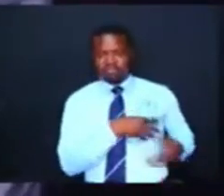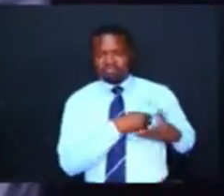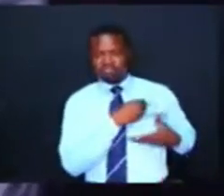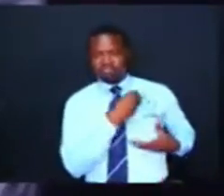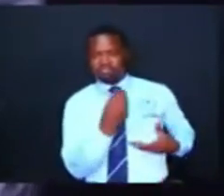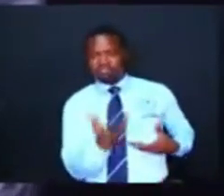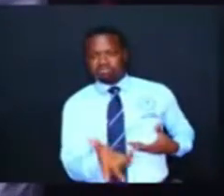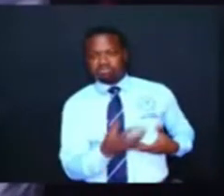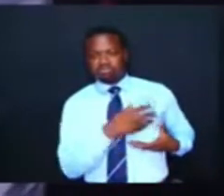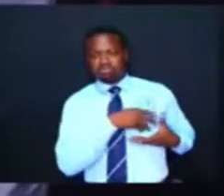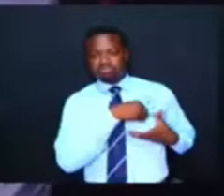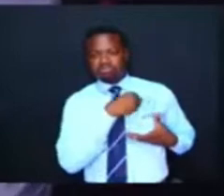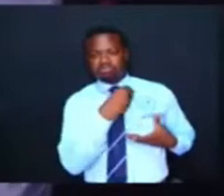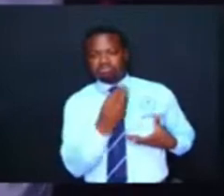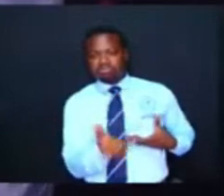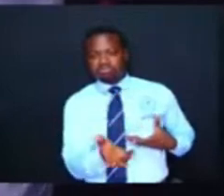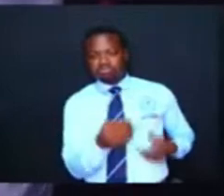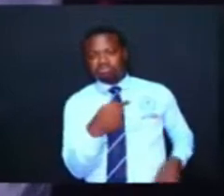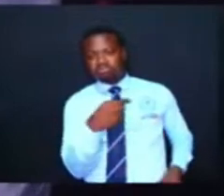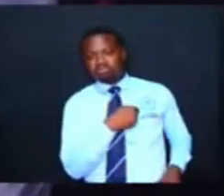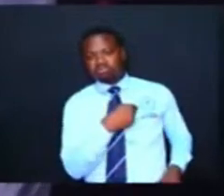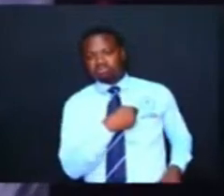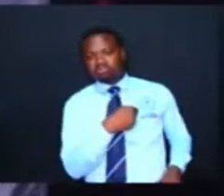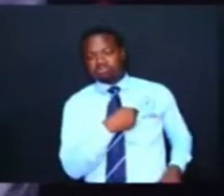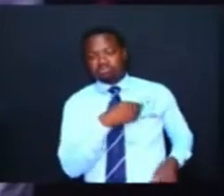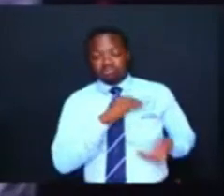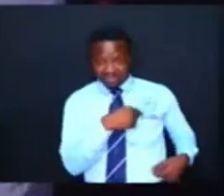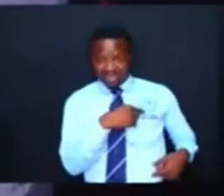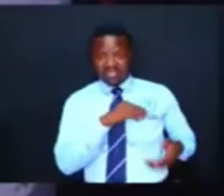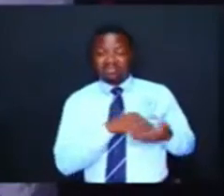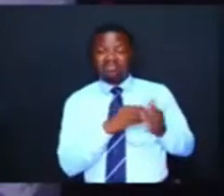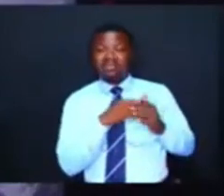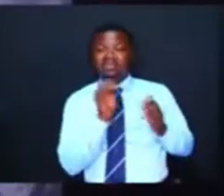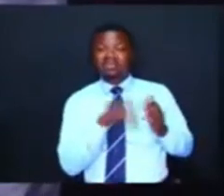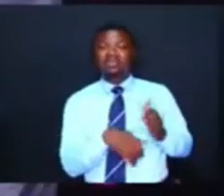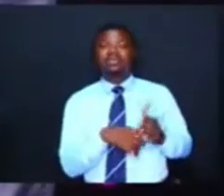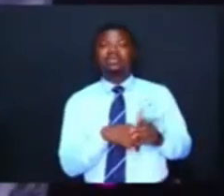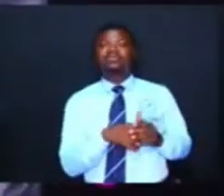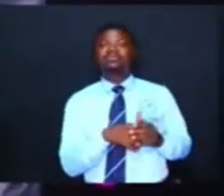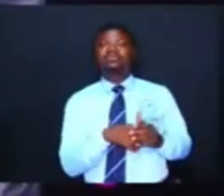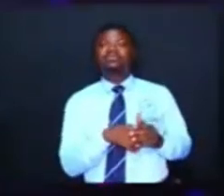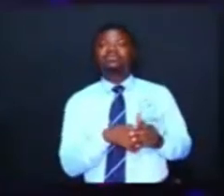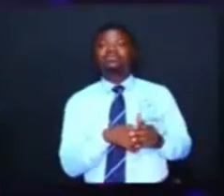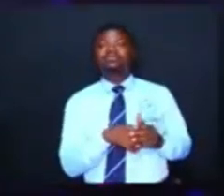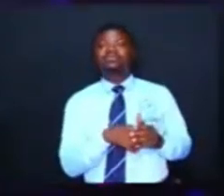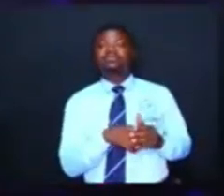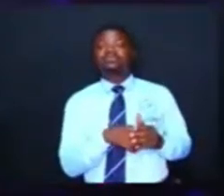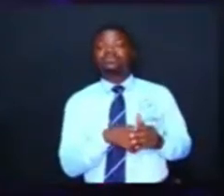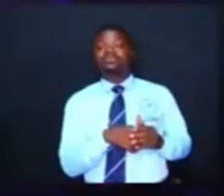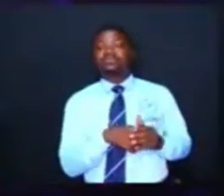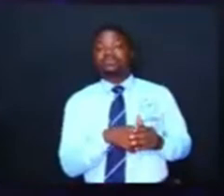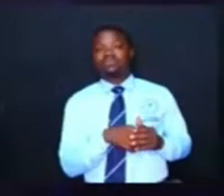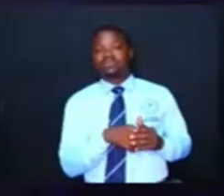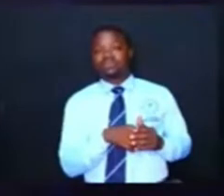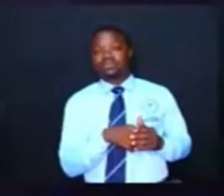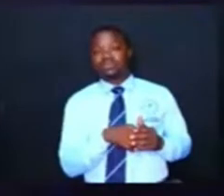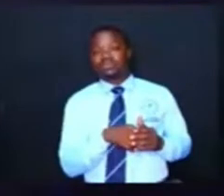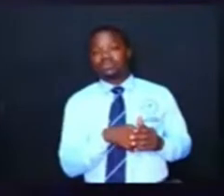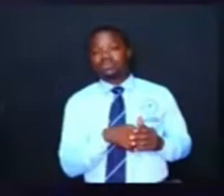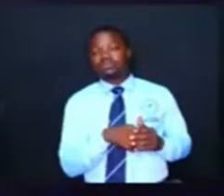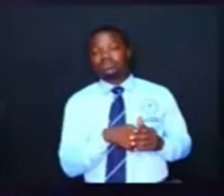Flows from it. The heart is therefore worth guarding, because out of it